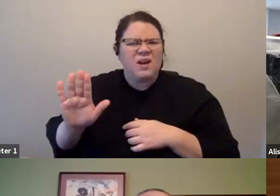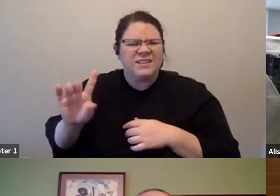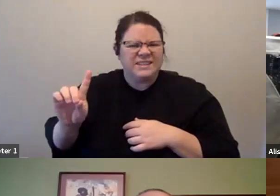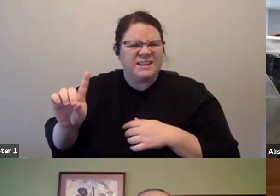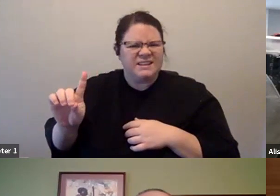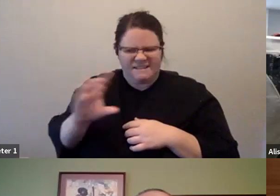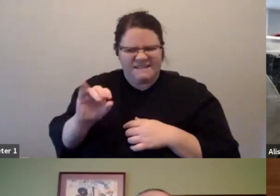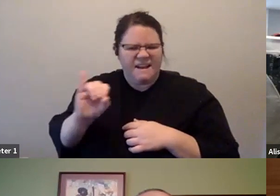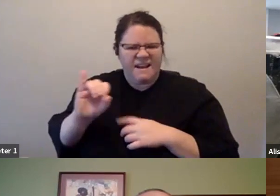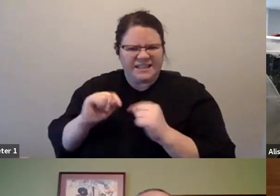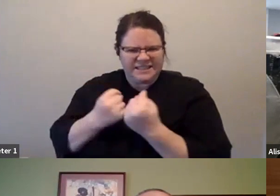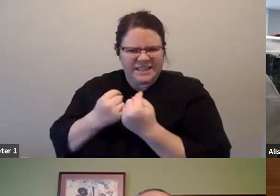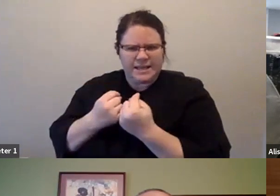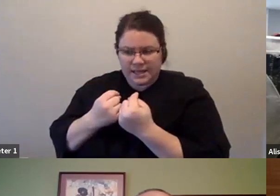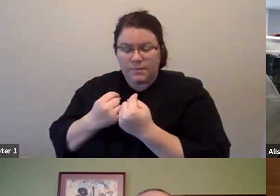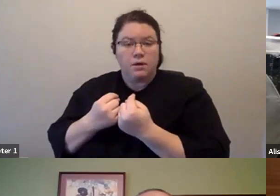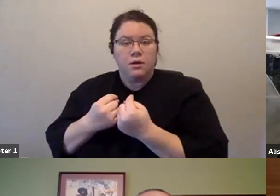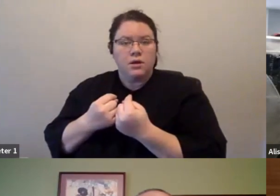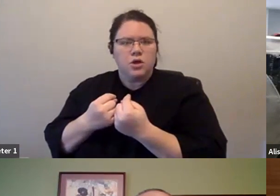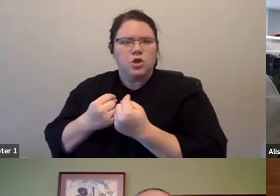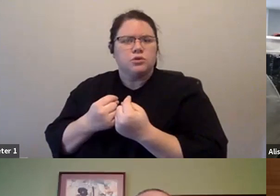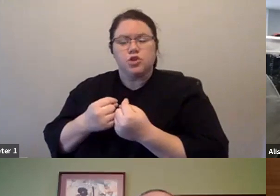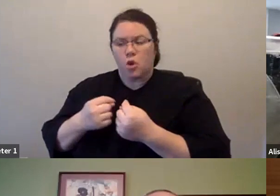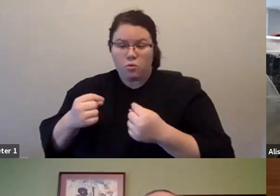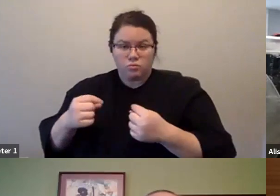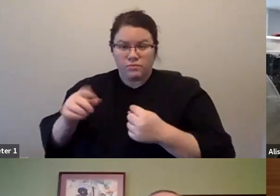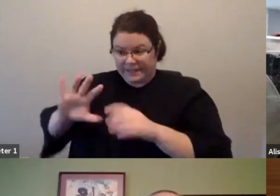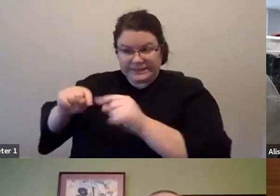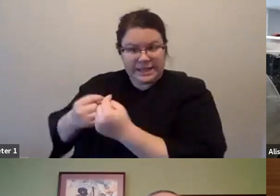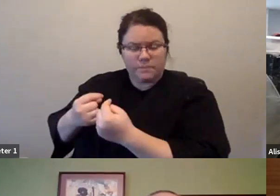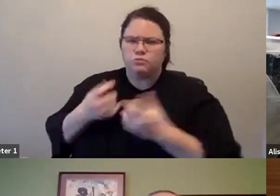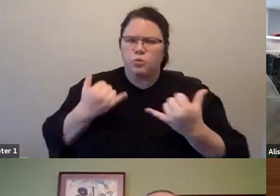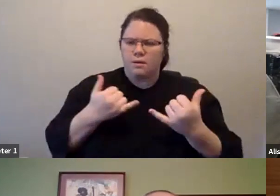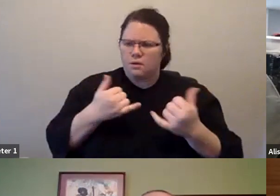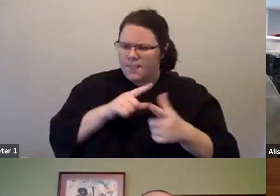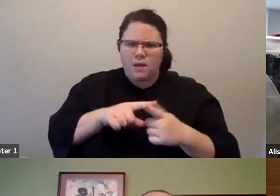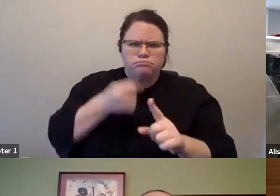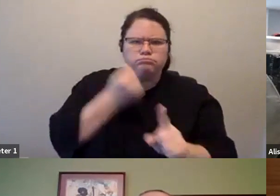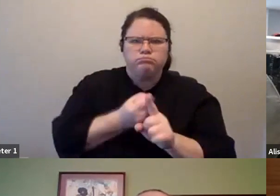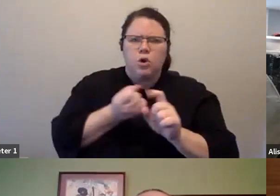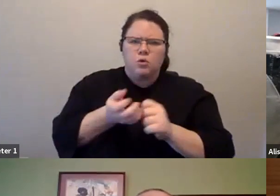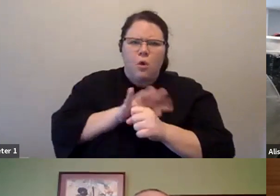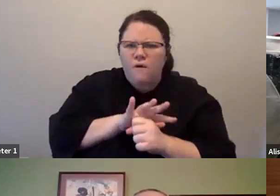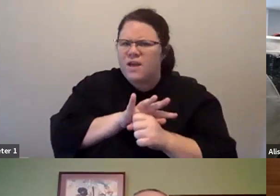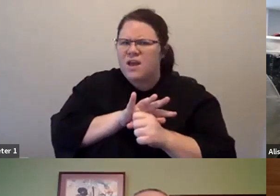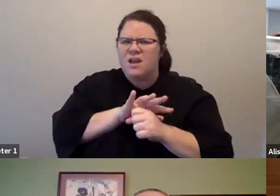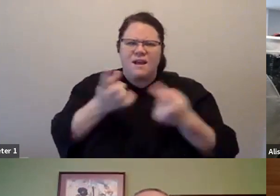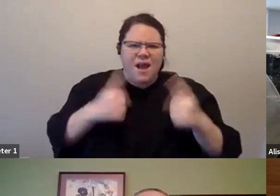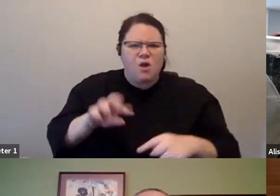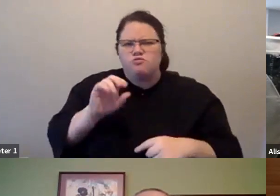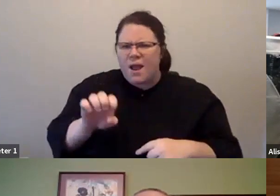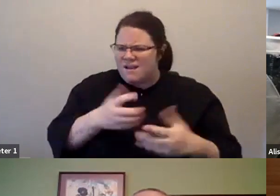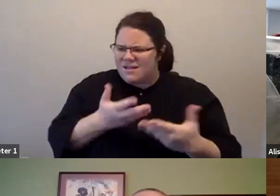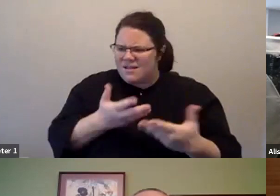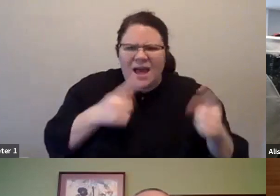bring to your company's response to the challenges we're facing today? And Vincent, you volunteered to start us off with